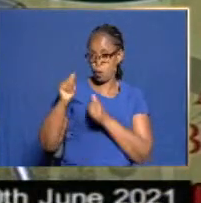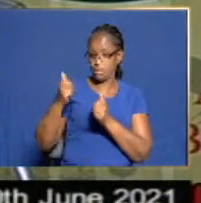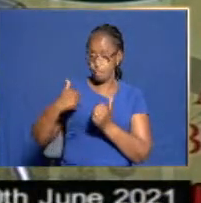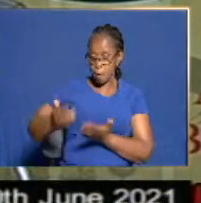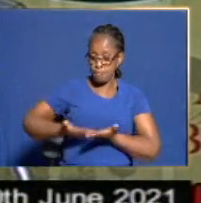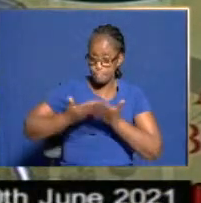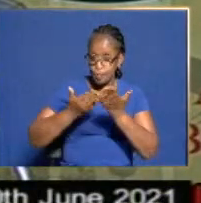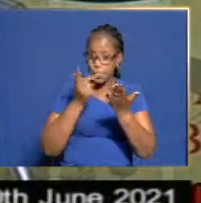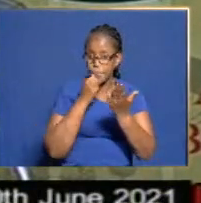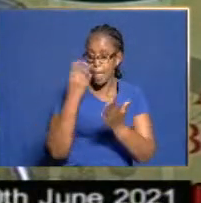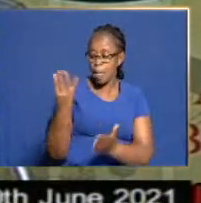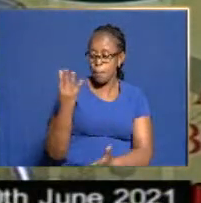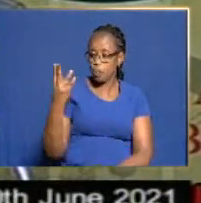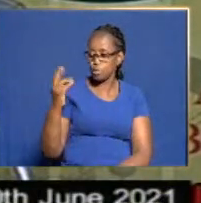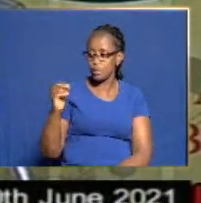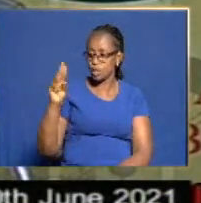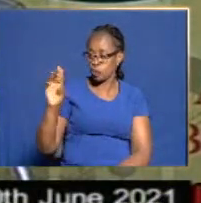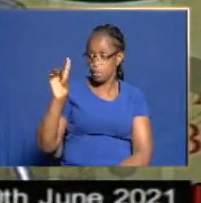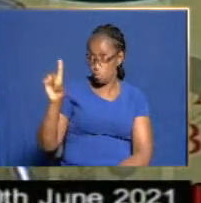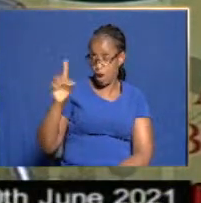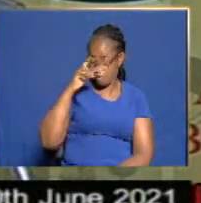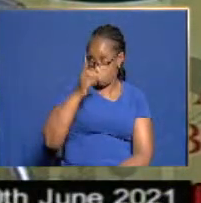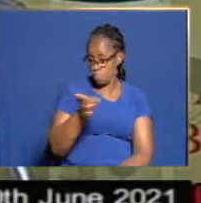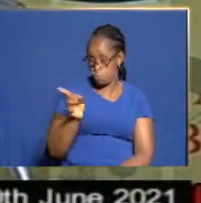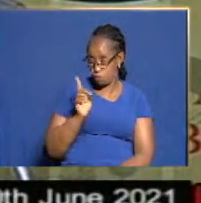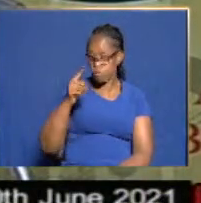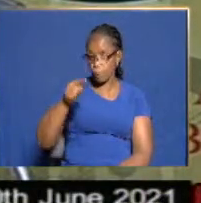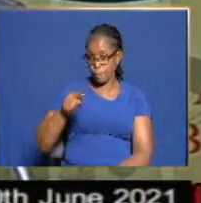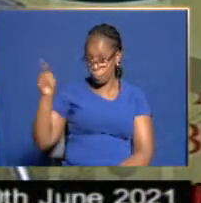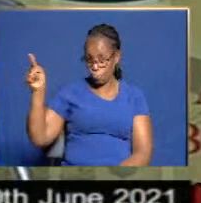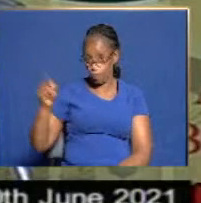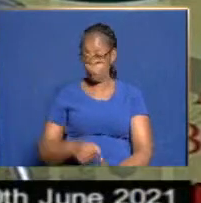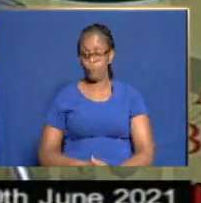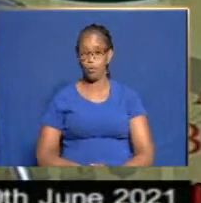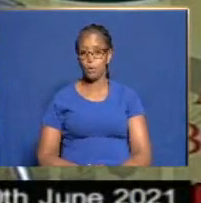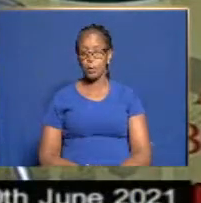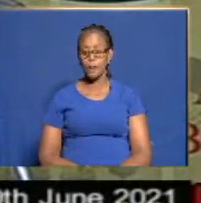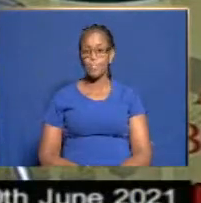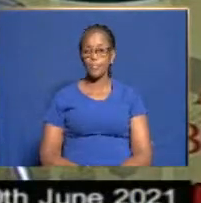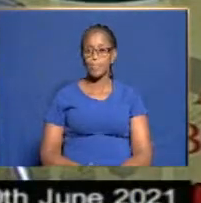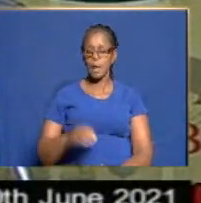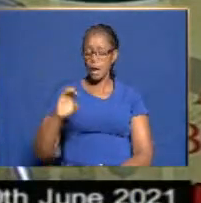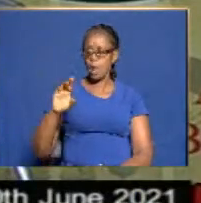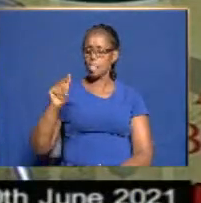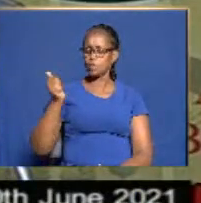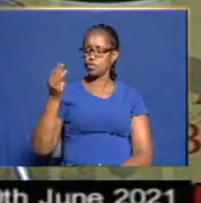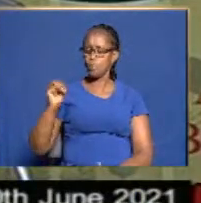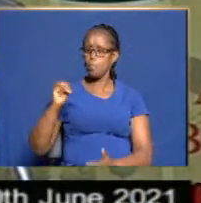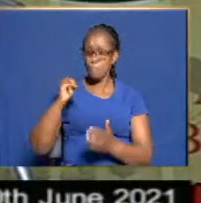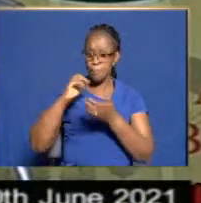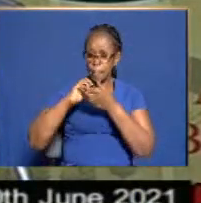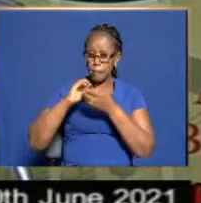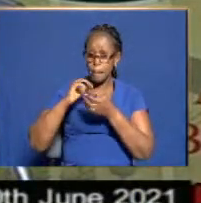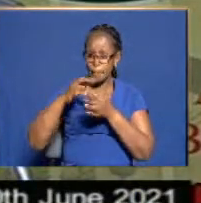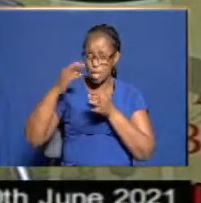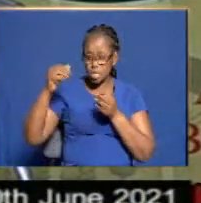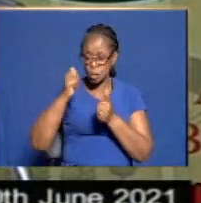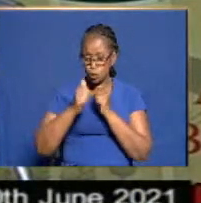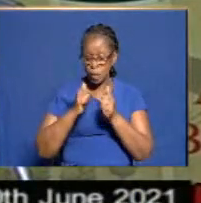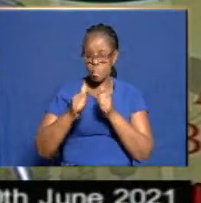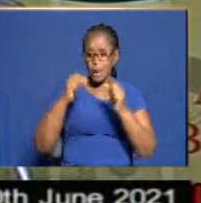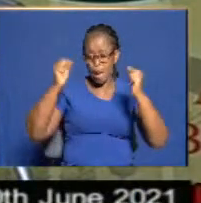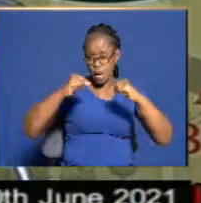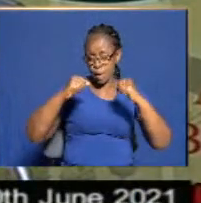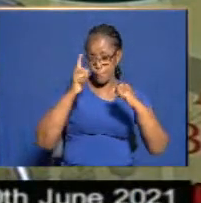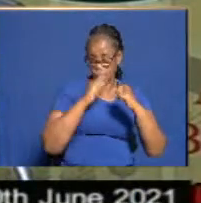April 2021 for consideration and approval. Mr. Speaker, the custom measures agreed by the South African Community Partner States